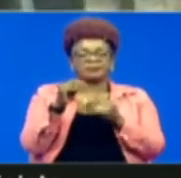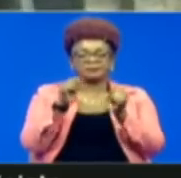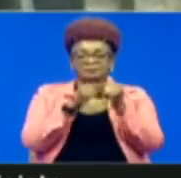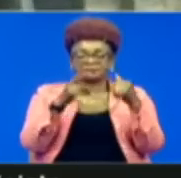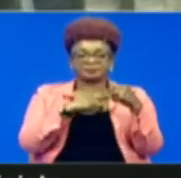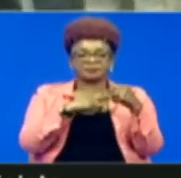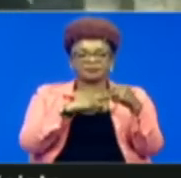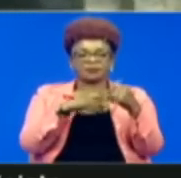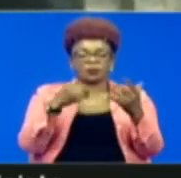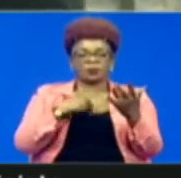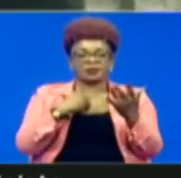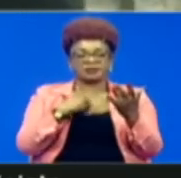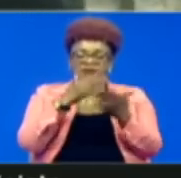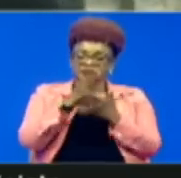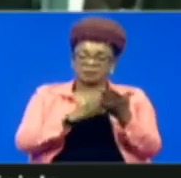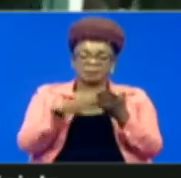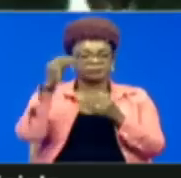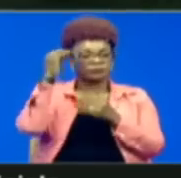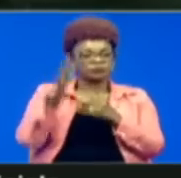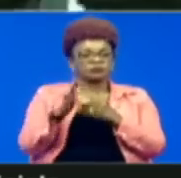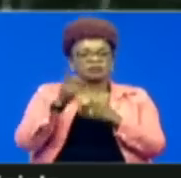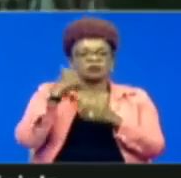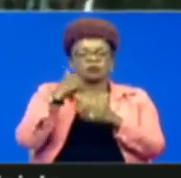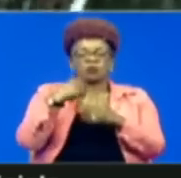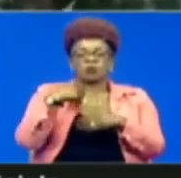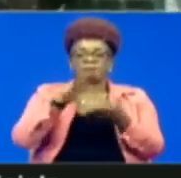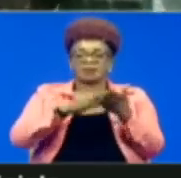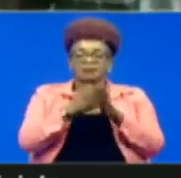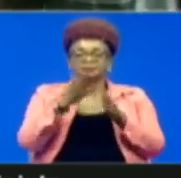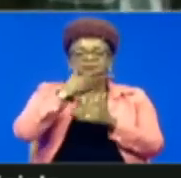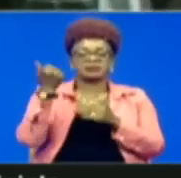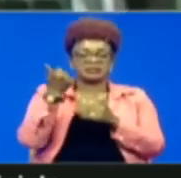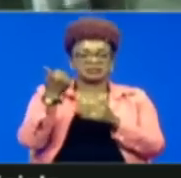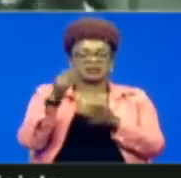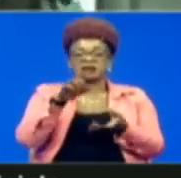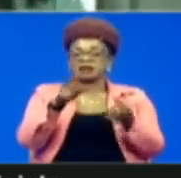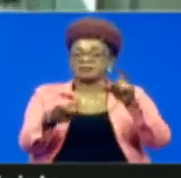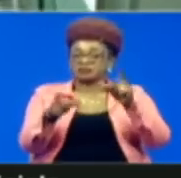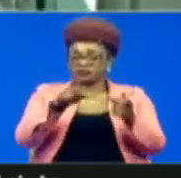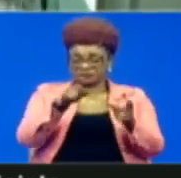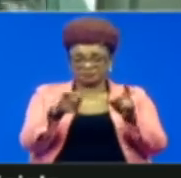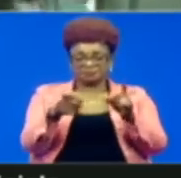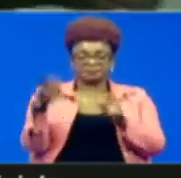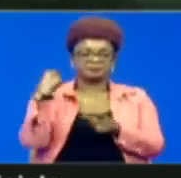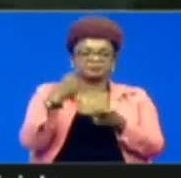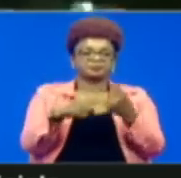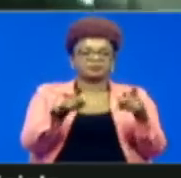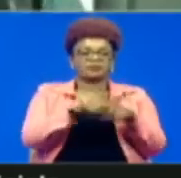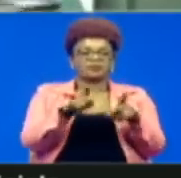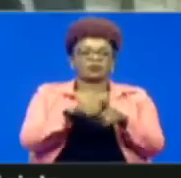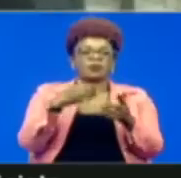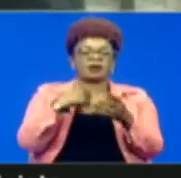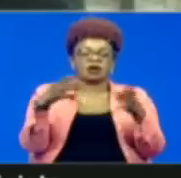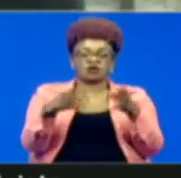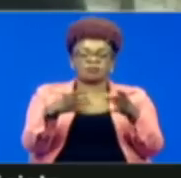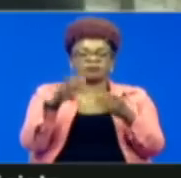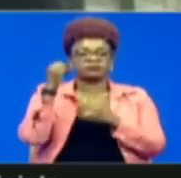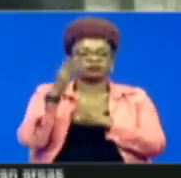2017, we had some students who matched the best in chemistry. And then last year, we also had a group of